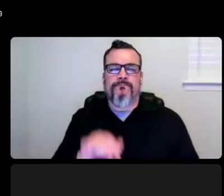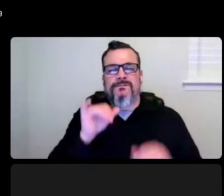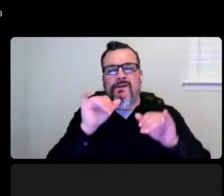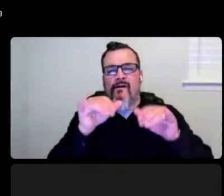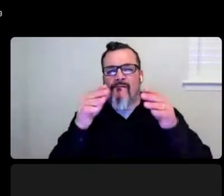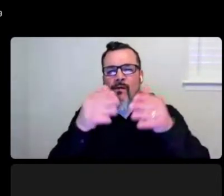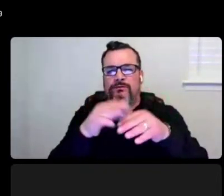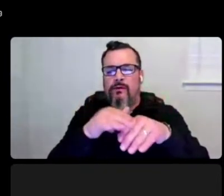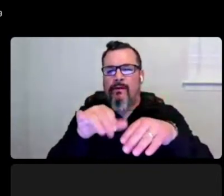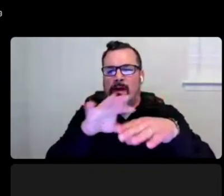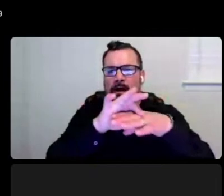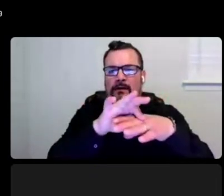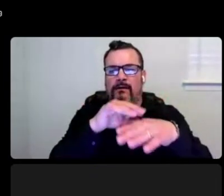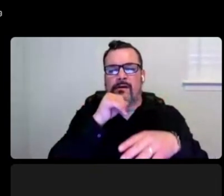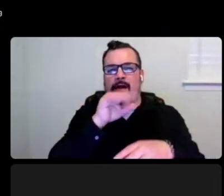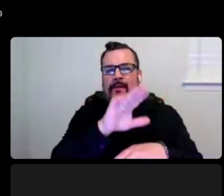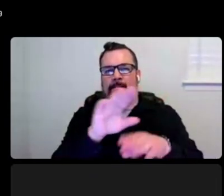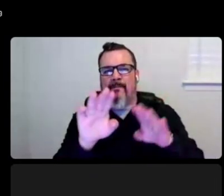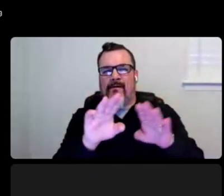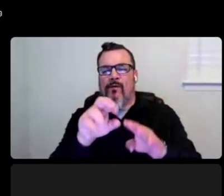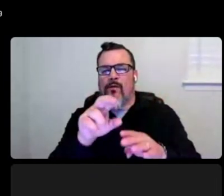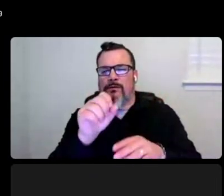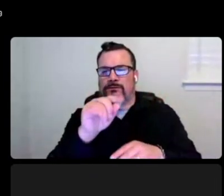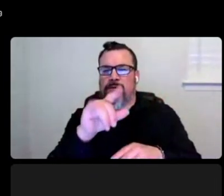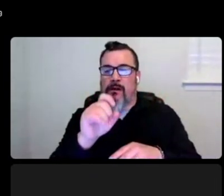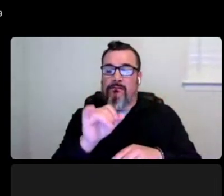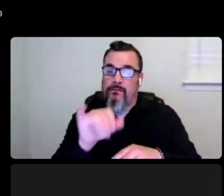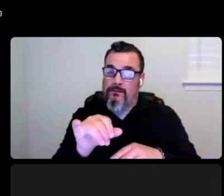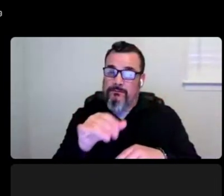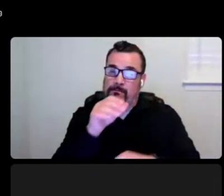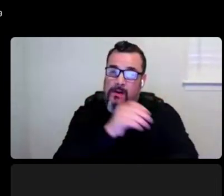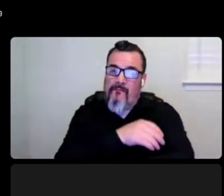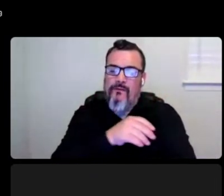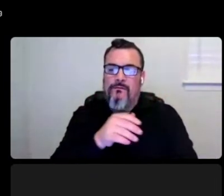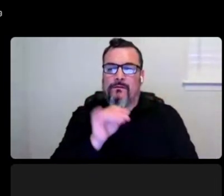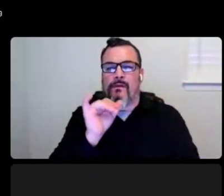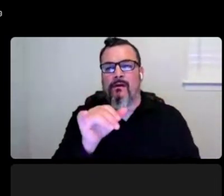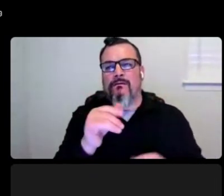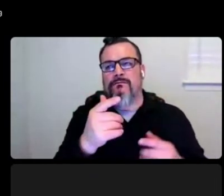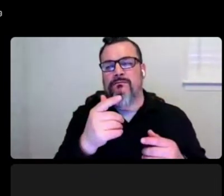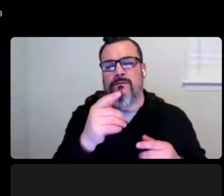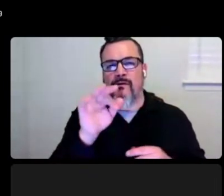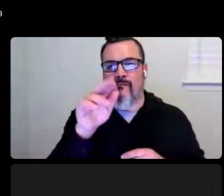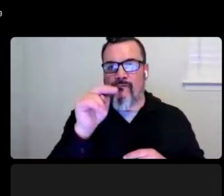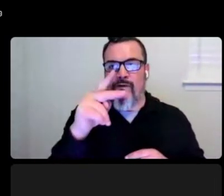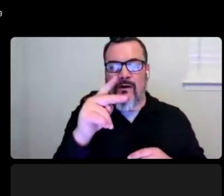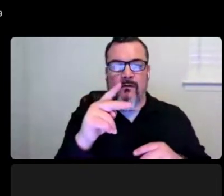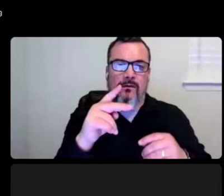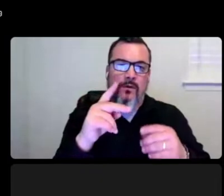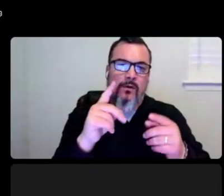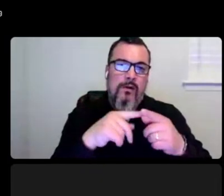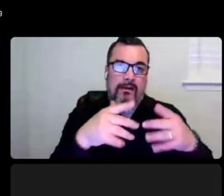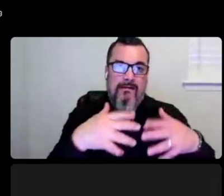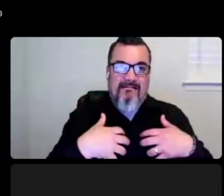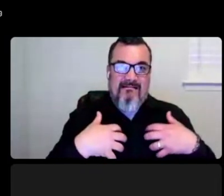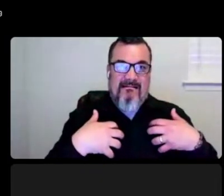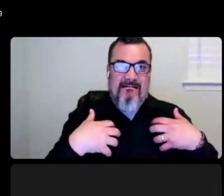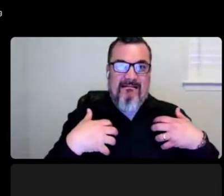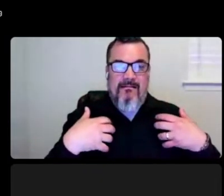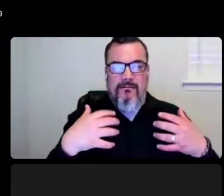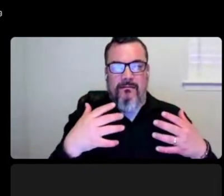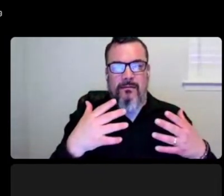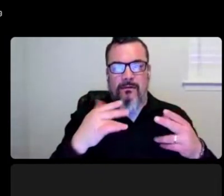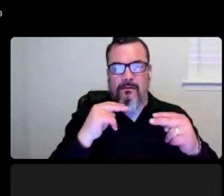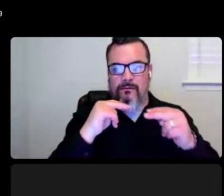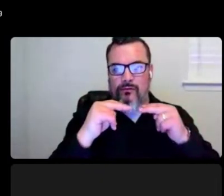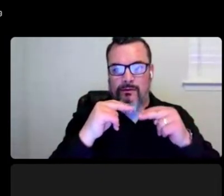on the content, not their behavior or style. That's powerful. That's something, Frank, is when the angrier they got, I'm thinking